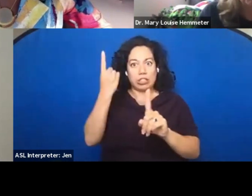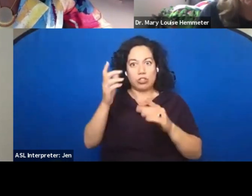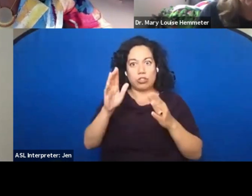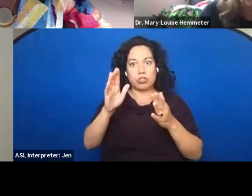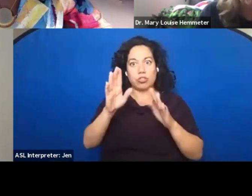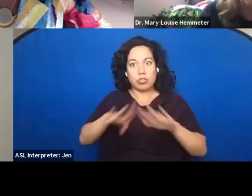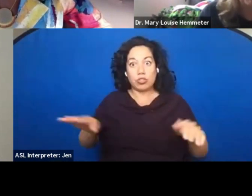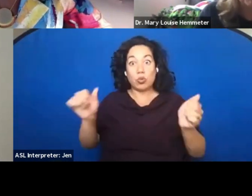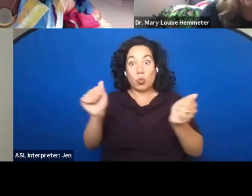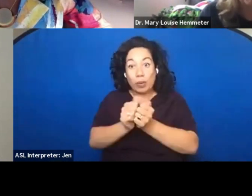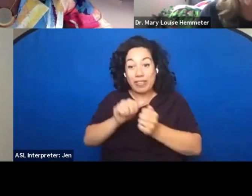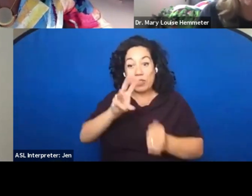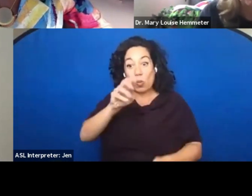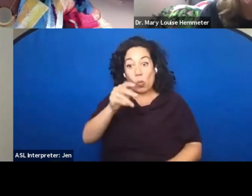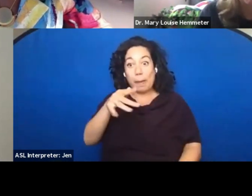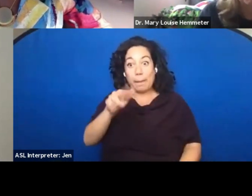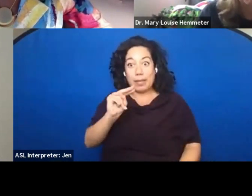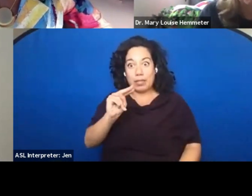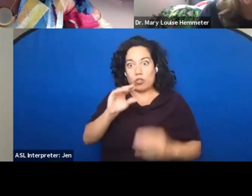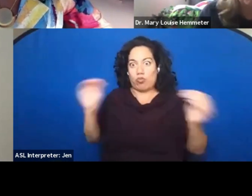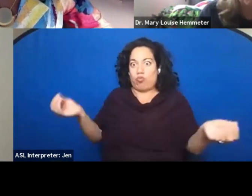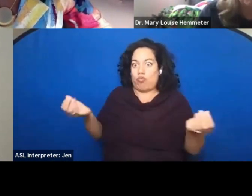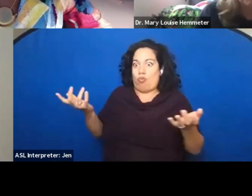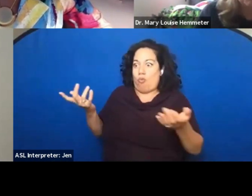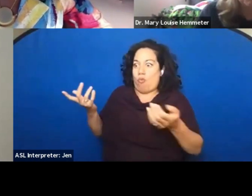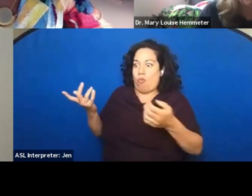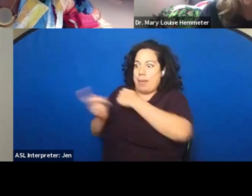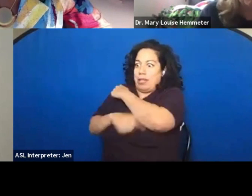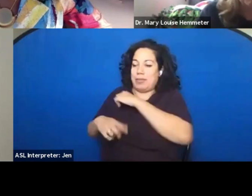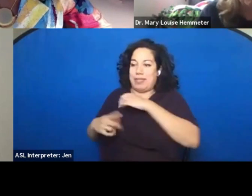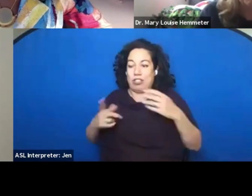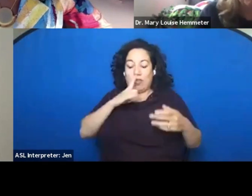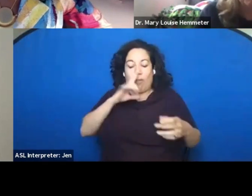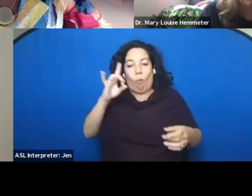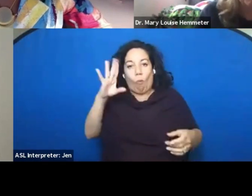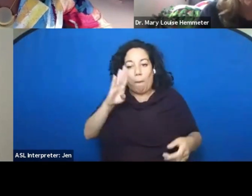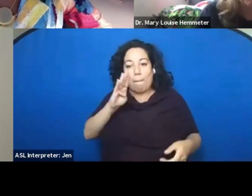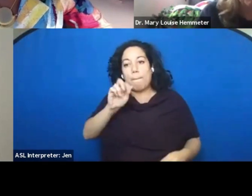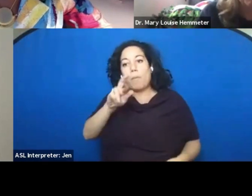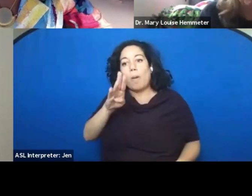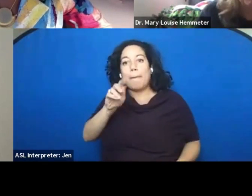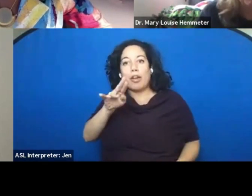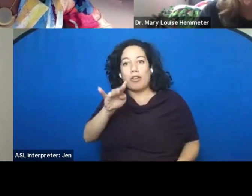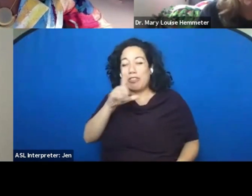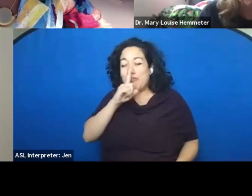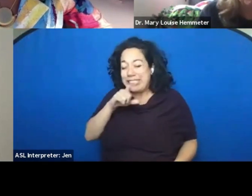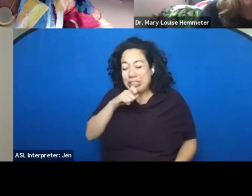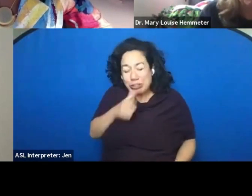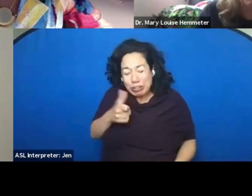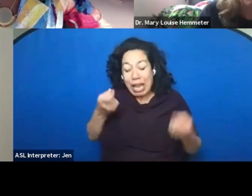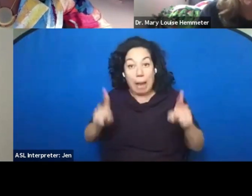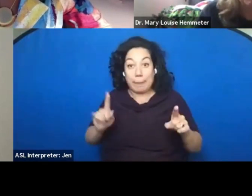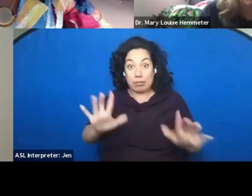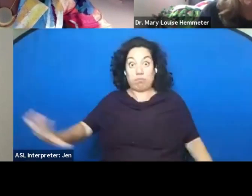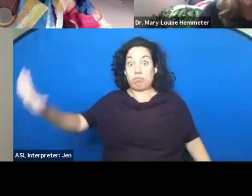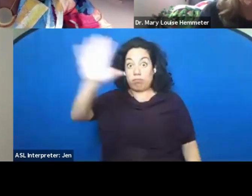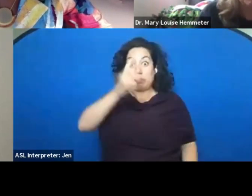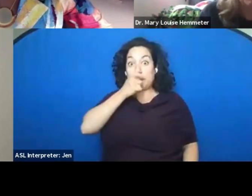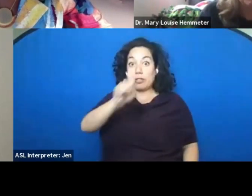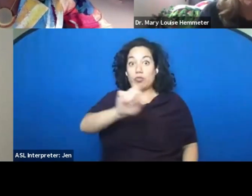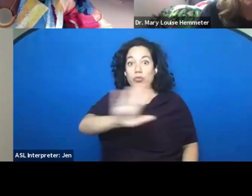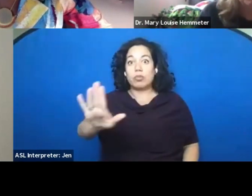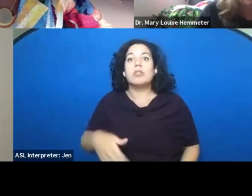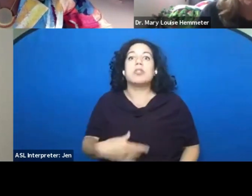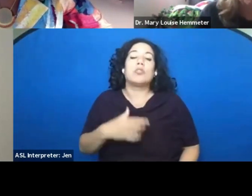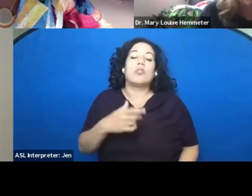with impunity. It's just barbaric, and it should not happen at all across the board. And also